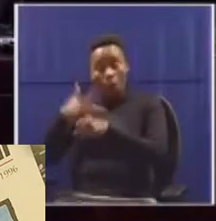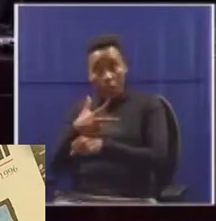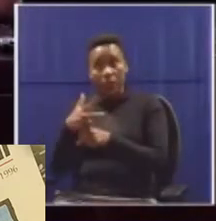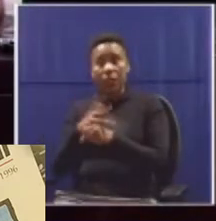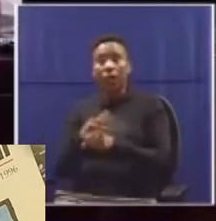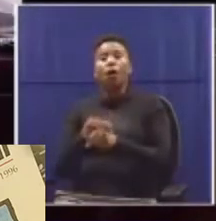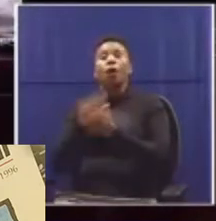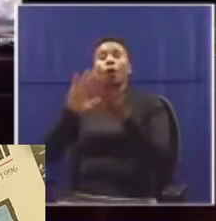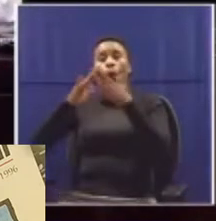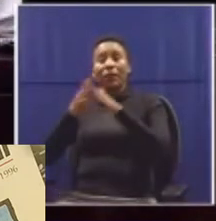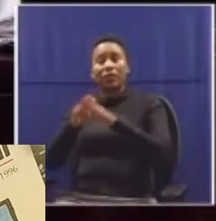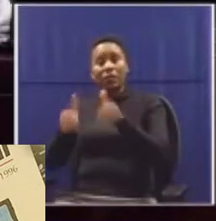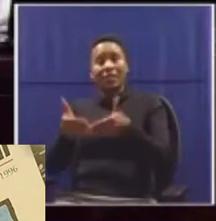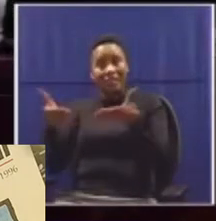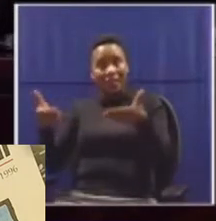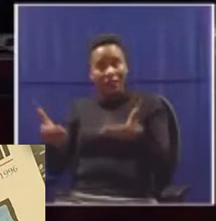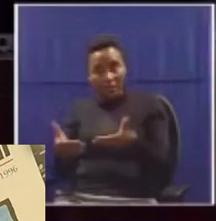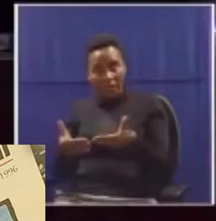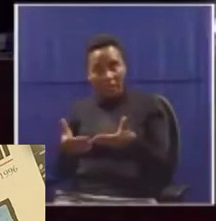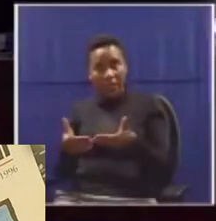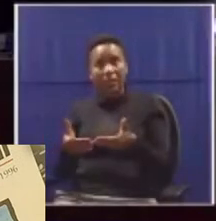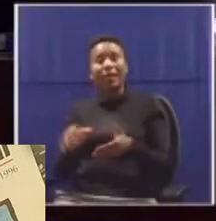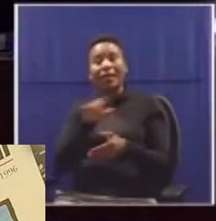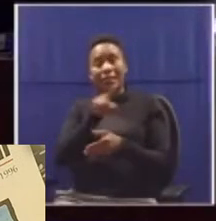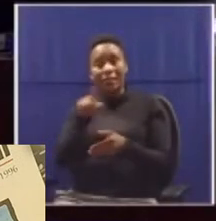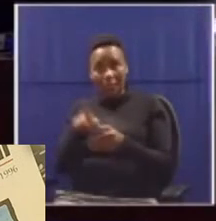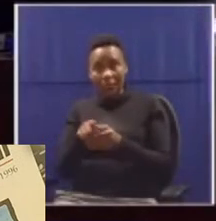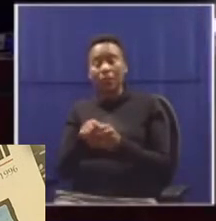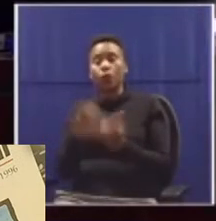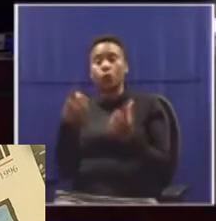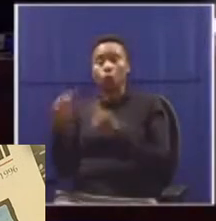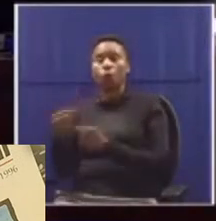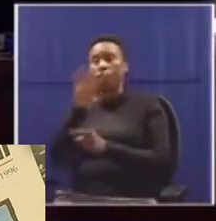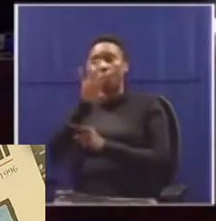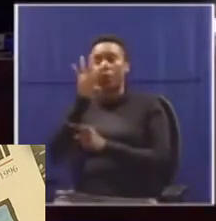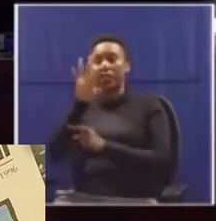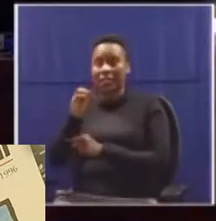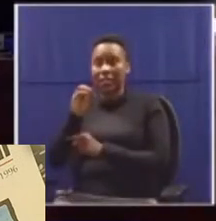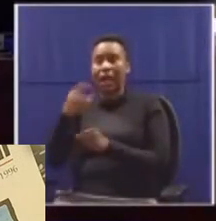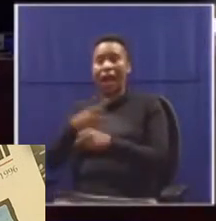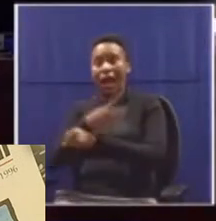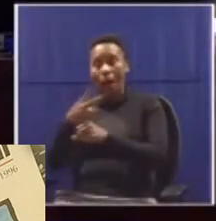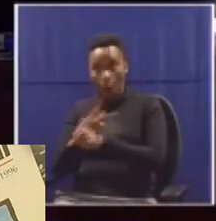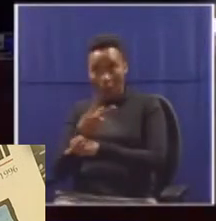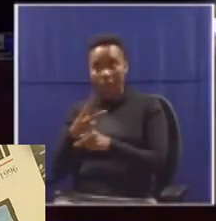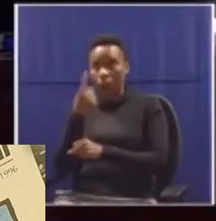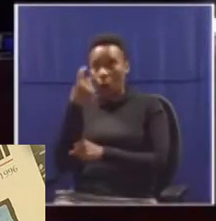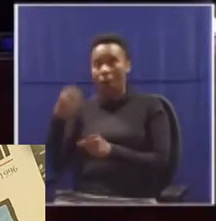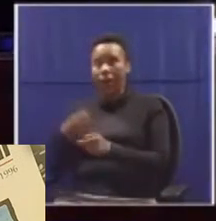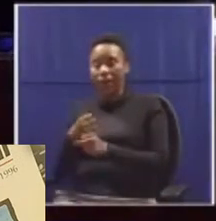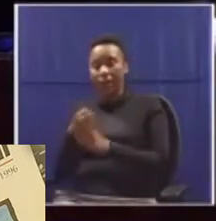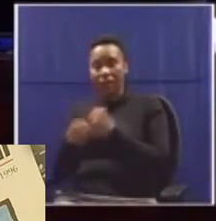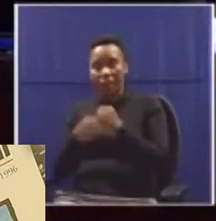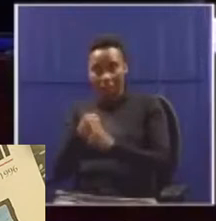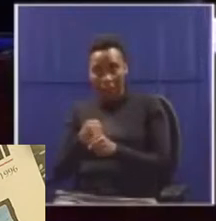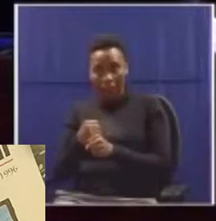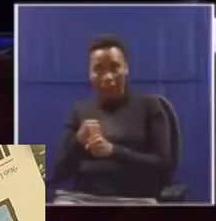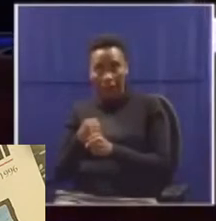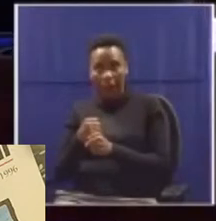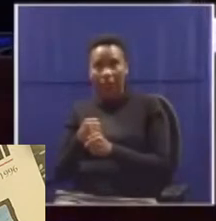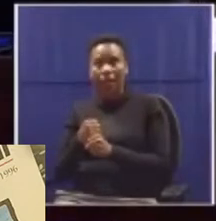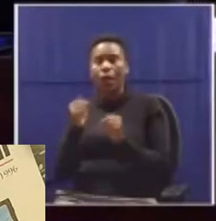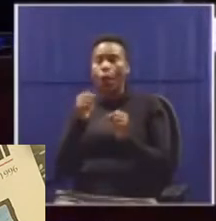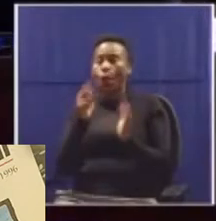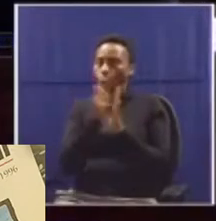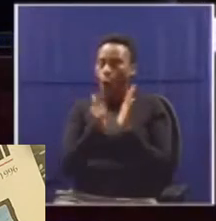year while requiring admitted legal practitioners to render 40 hours per year we welcome those regulations as they will make the law